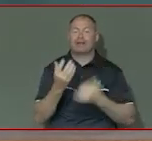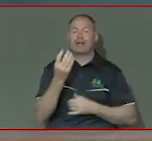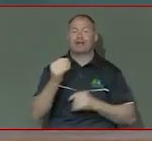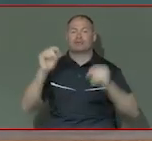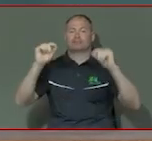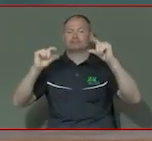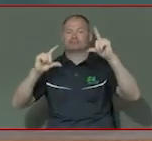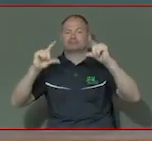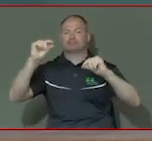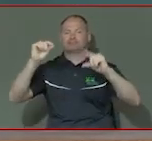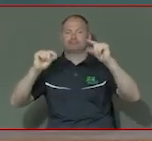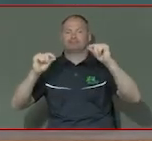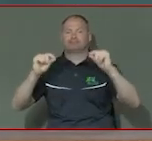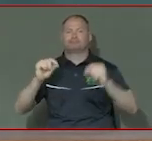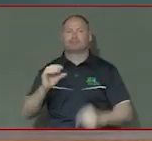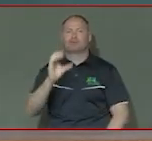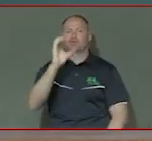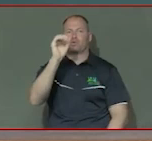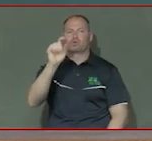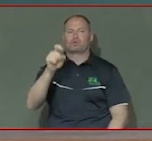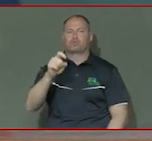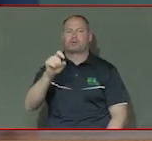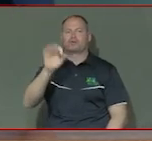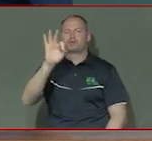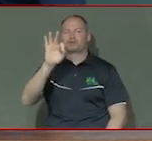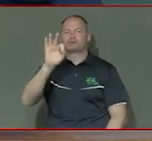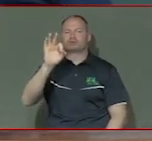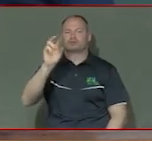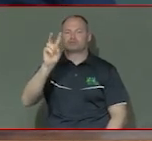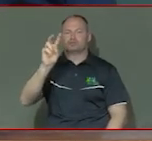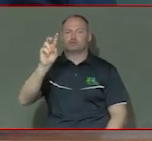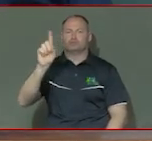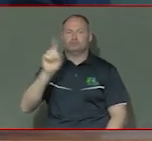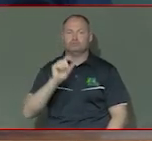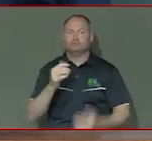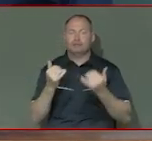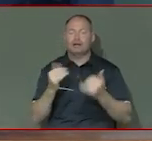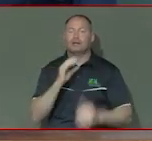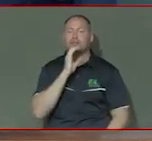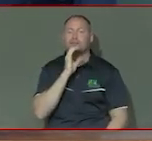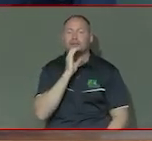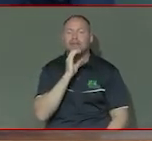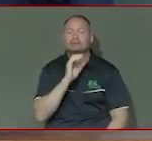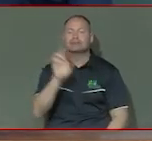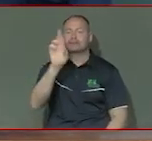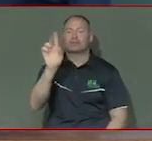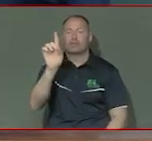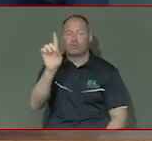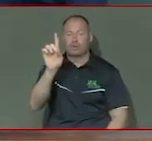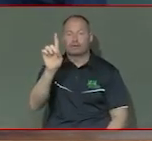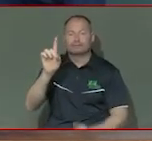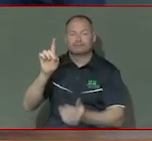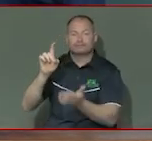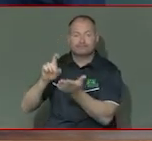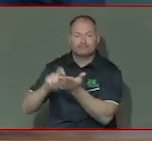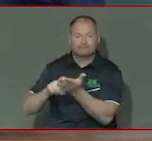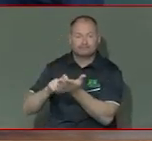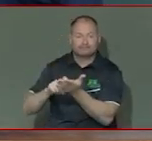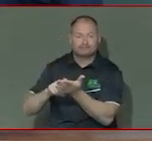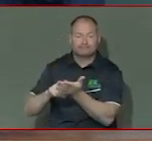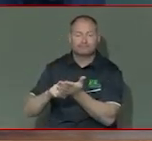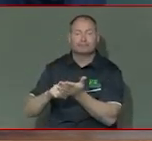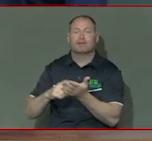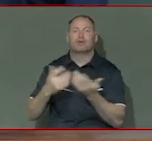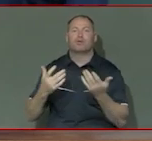of 0.3 to 1, it means for every 1 rand liability, 1 rand